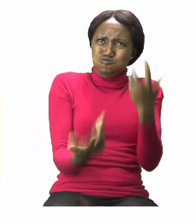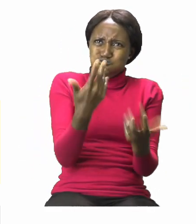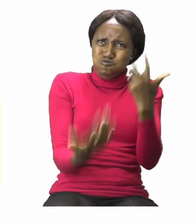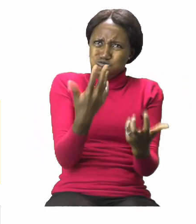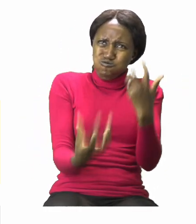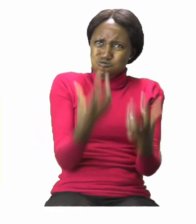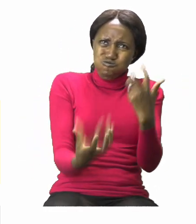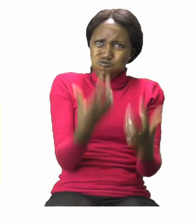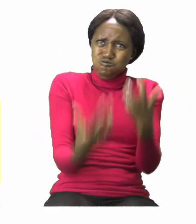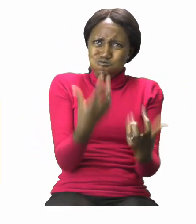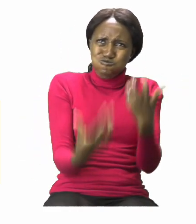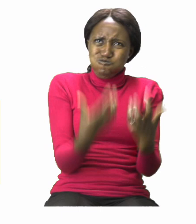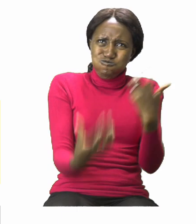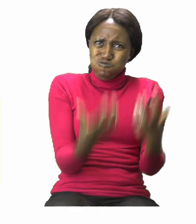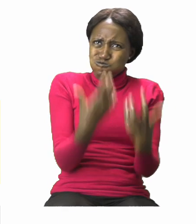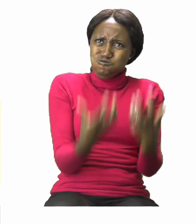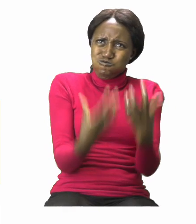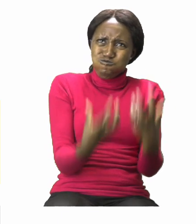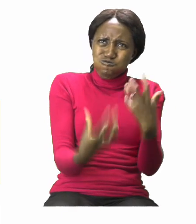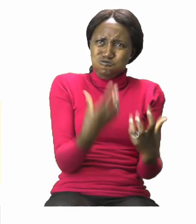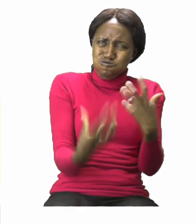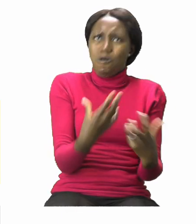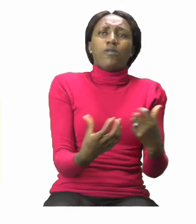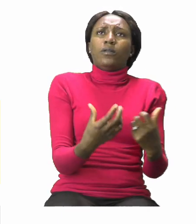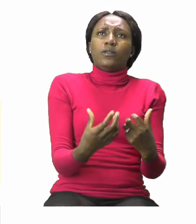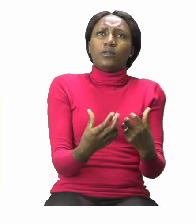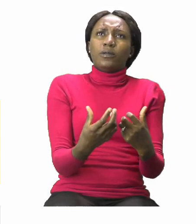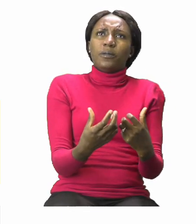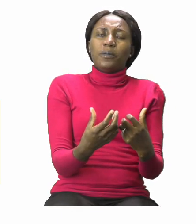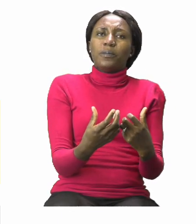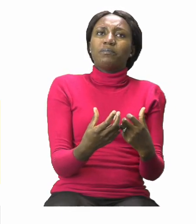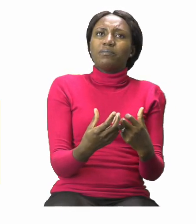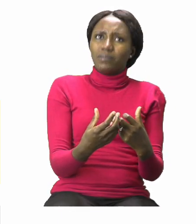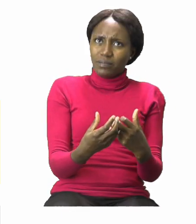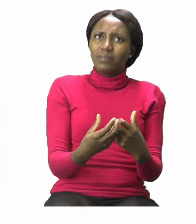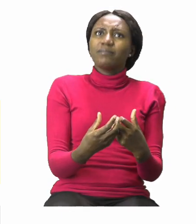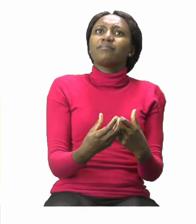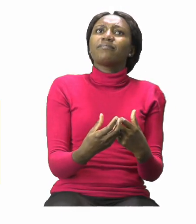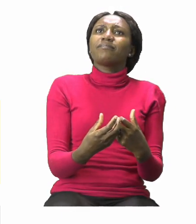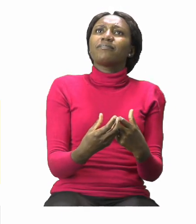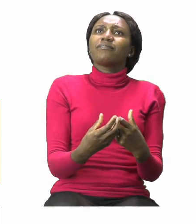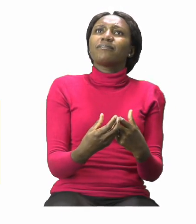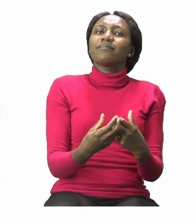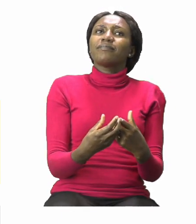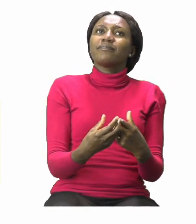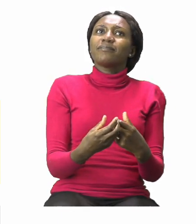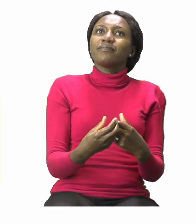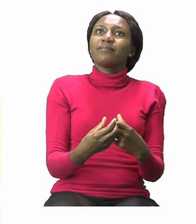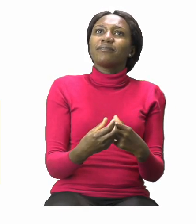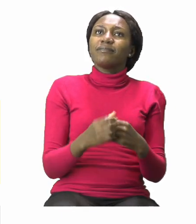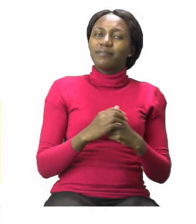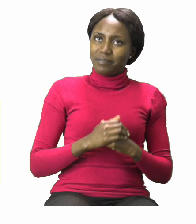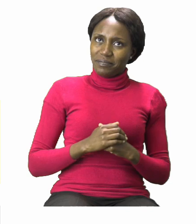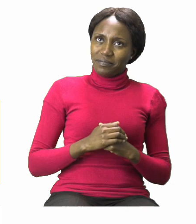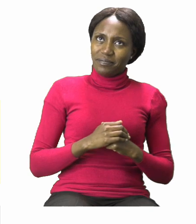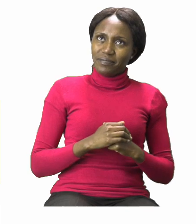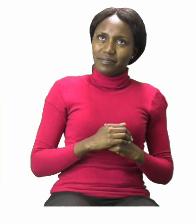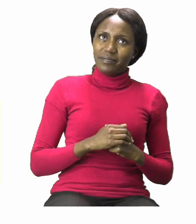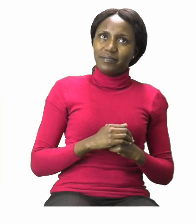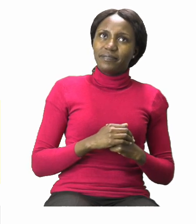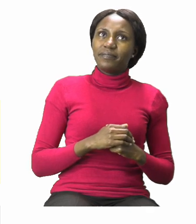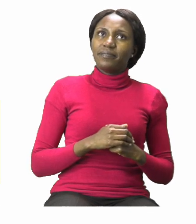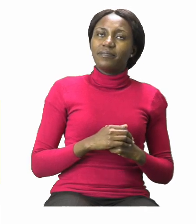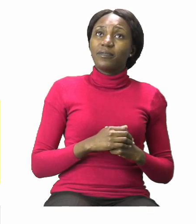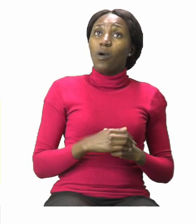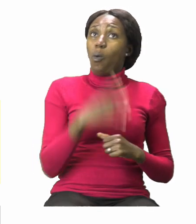they quickly made a fire and decided to put a big boiling pot of water.